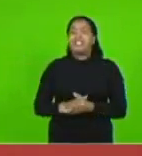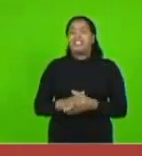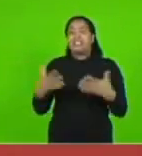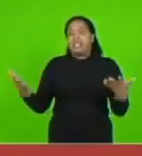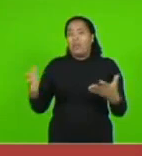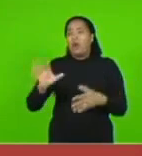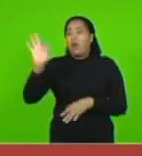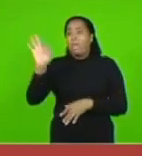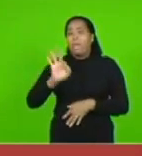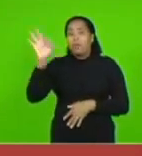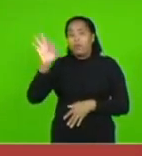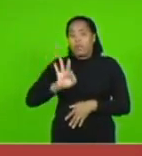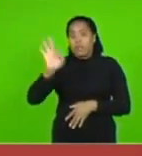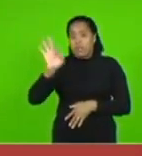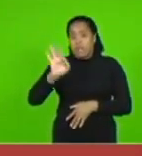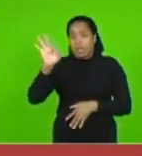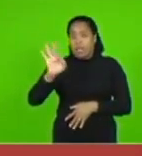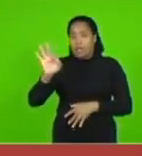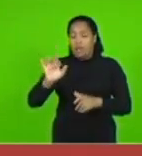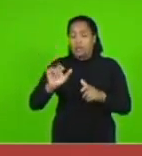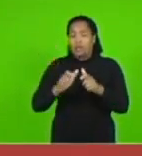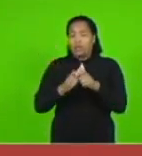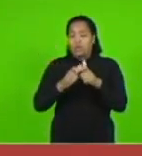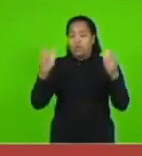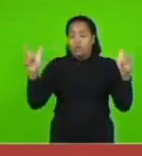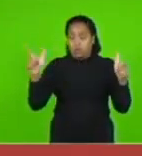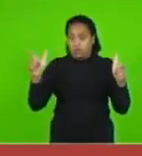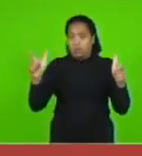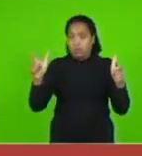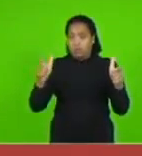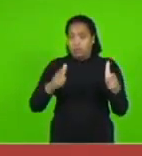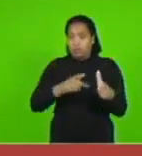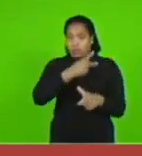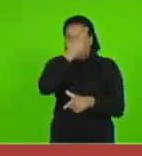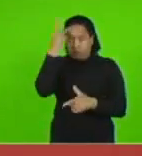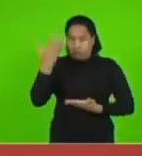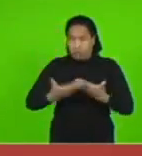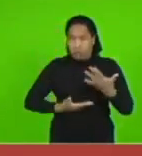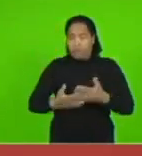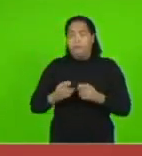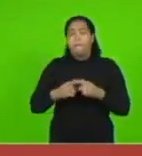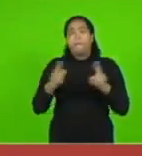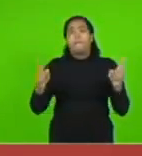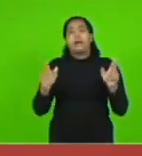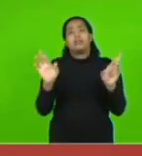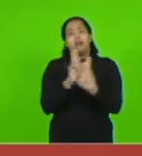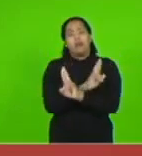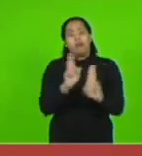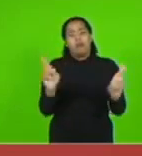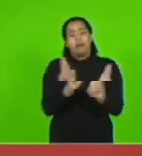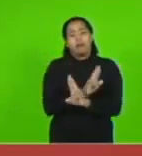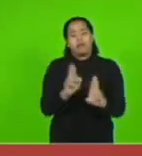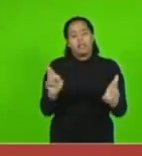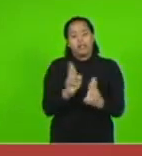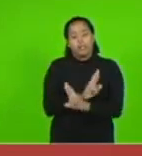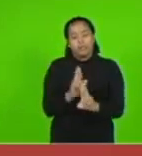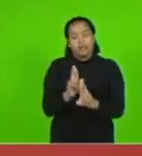This is proportional to the group of, to how many members that are there, which